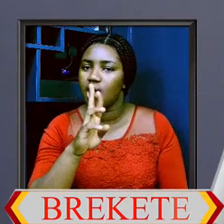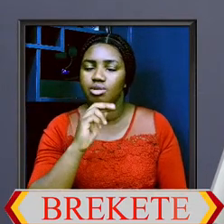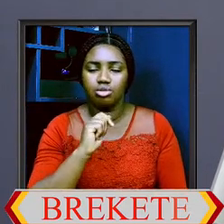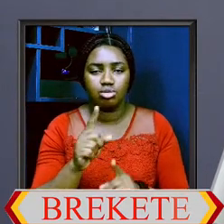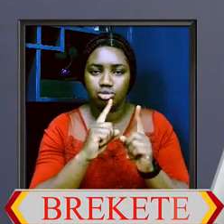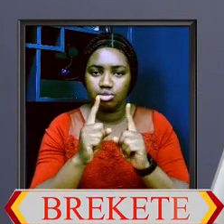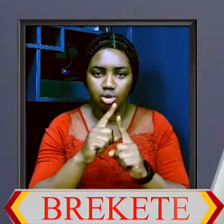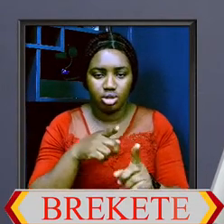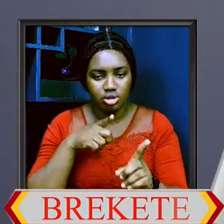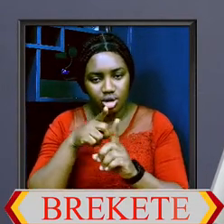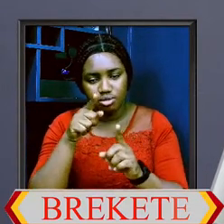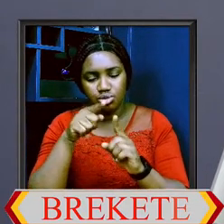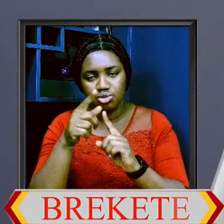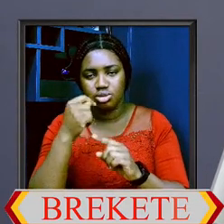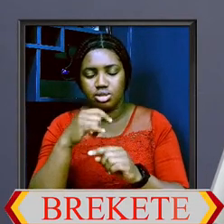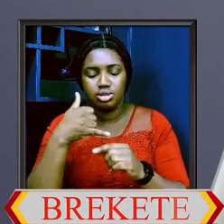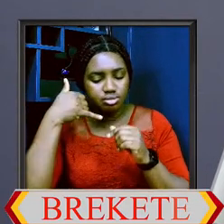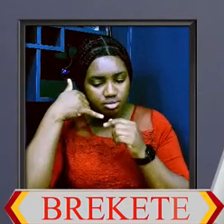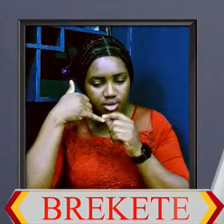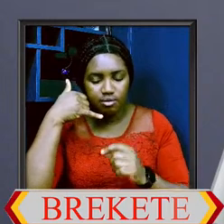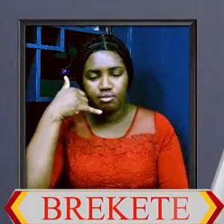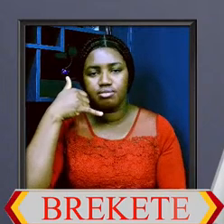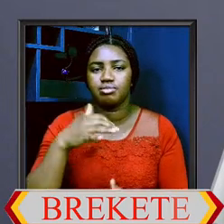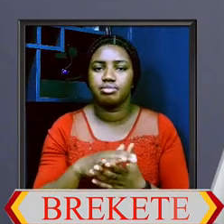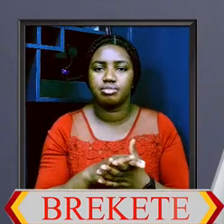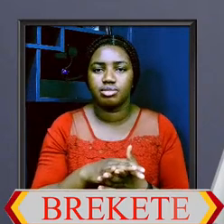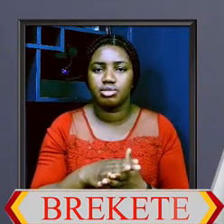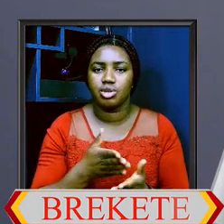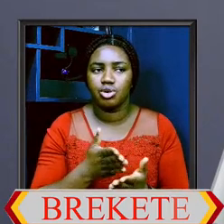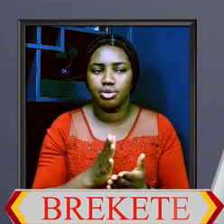micor are they hear you now